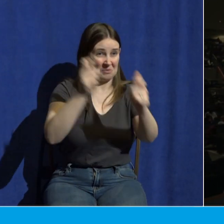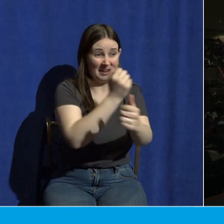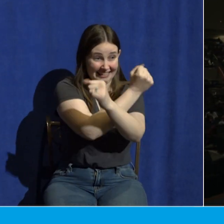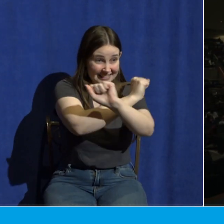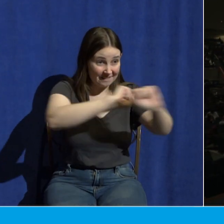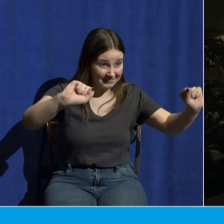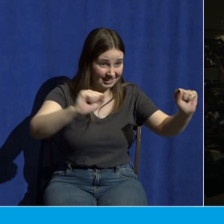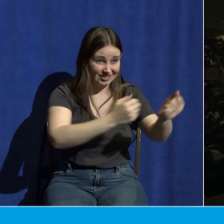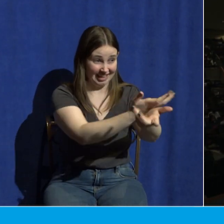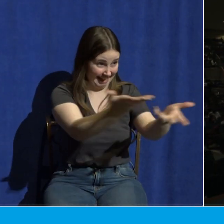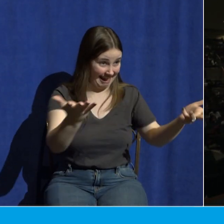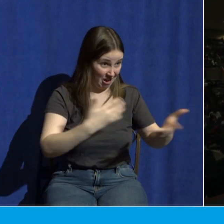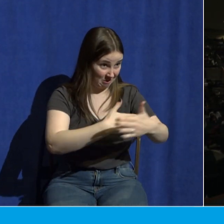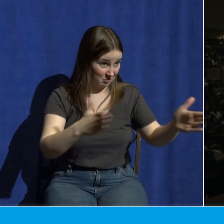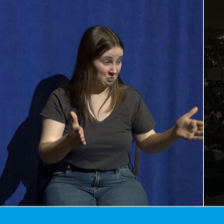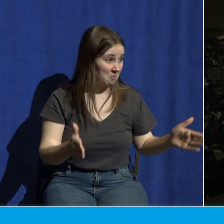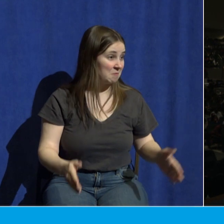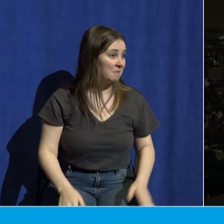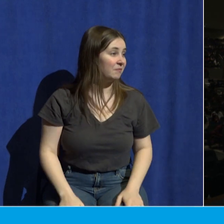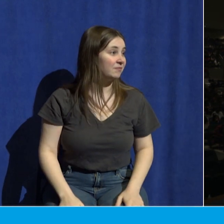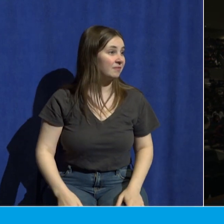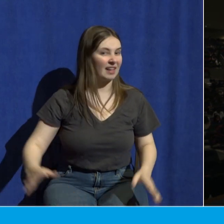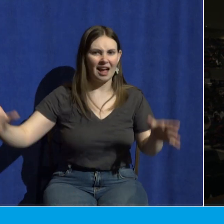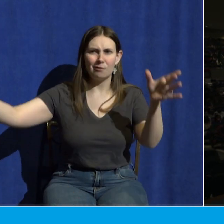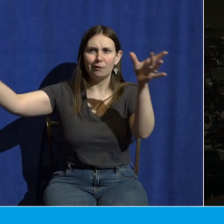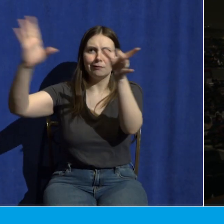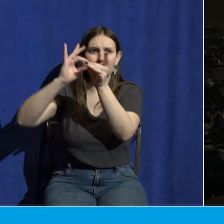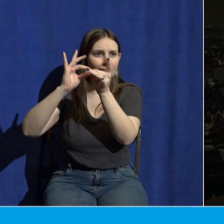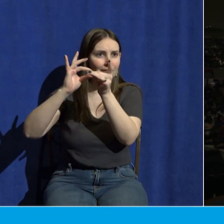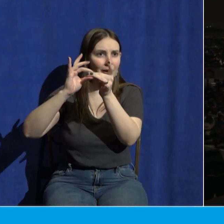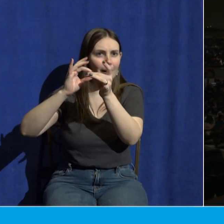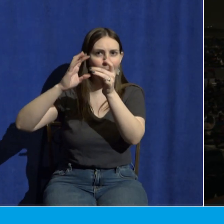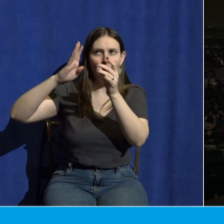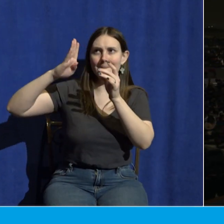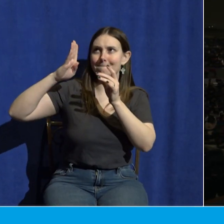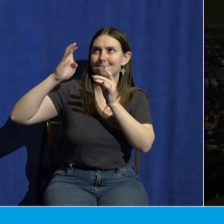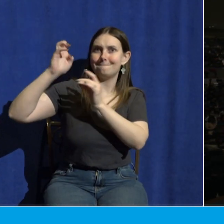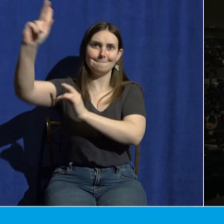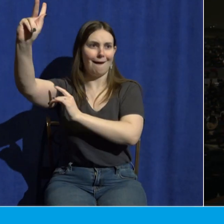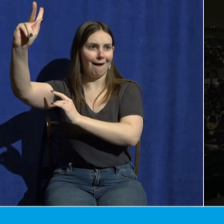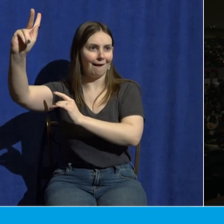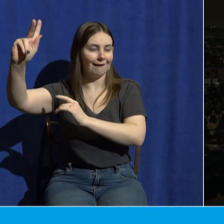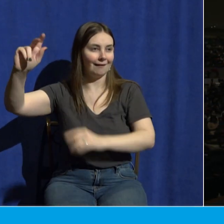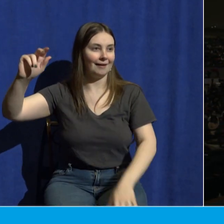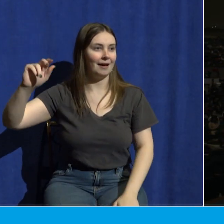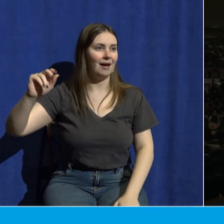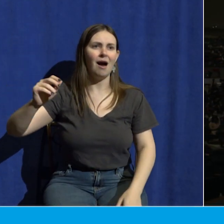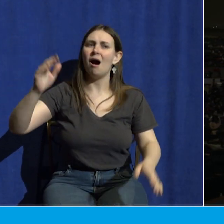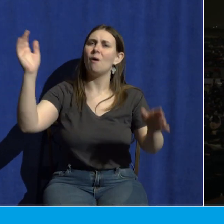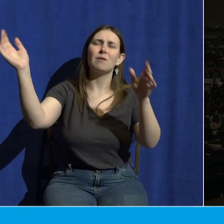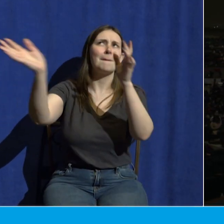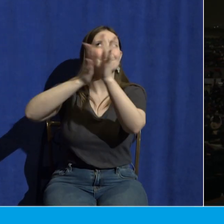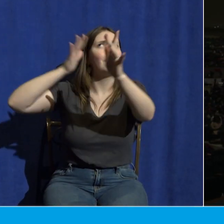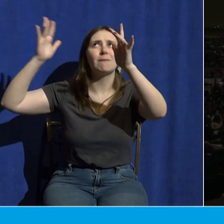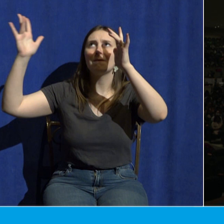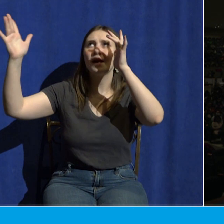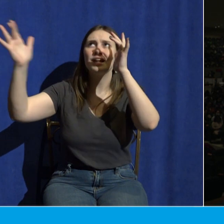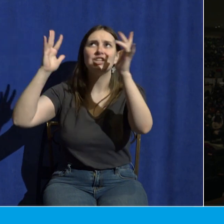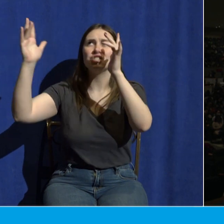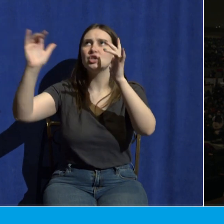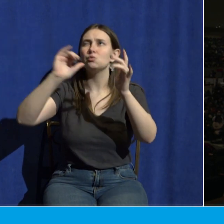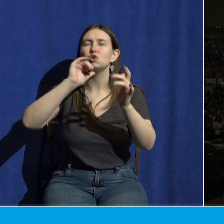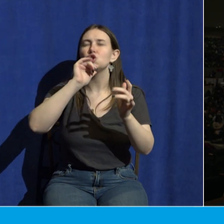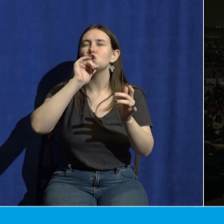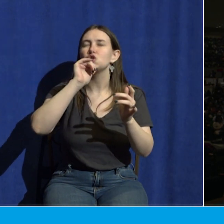and for restoring others to you, bringing others back to you. God, we praise you that you don't give up on your